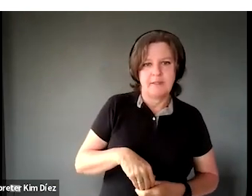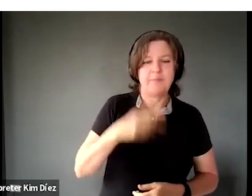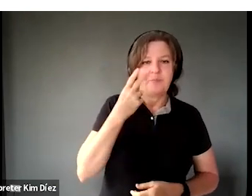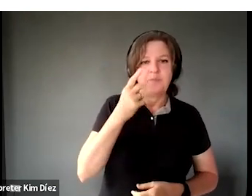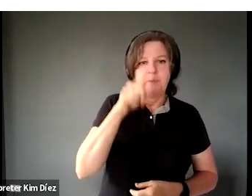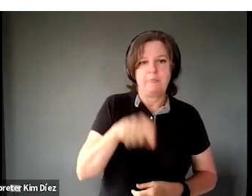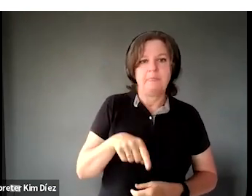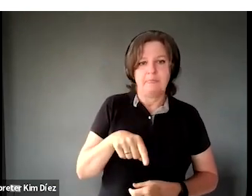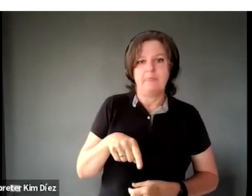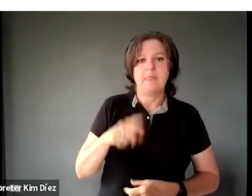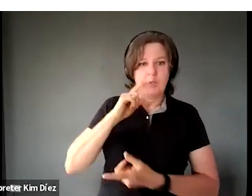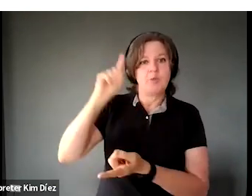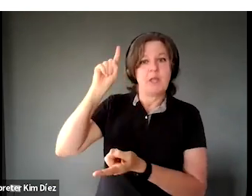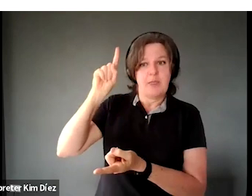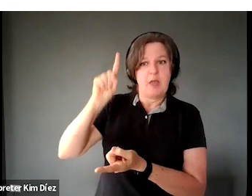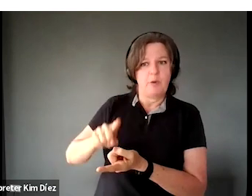guano